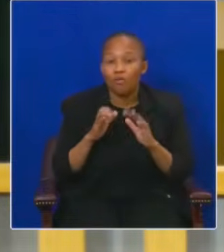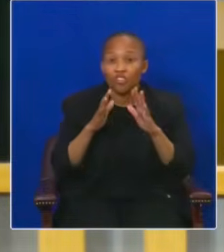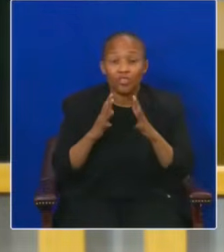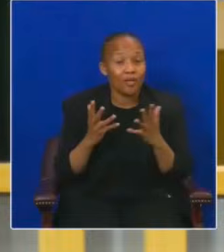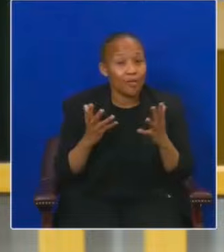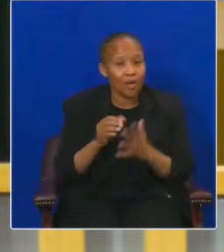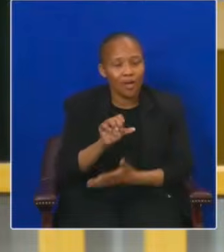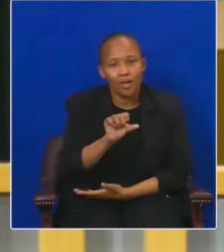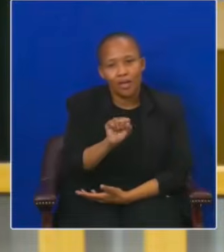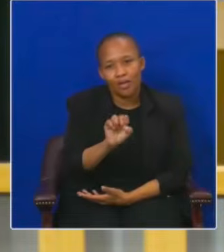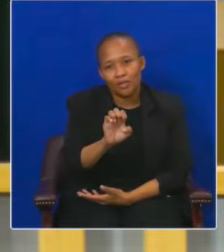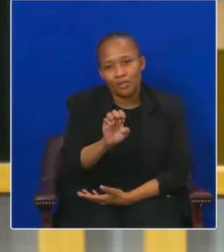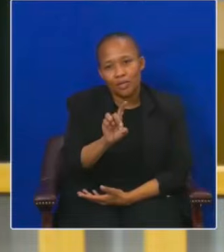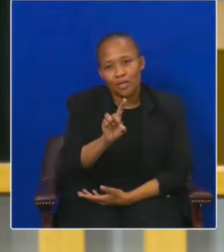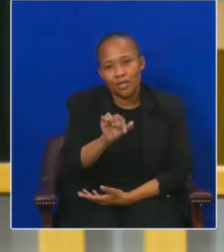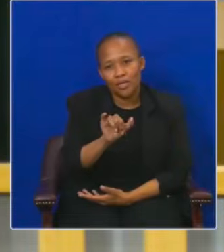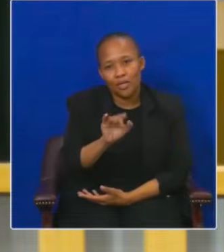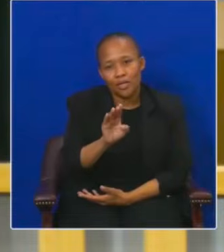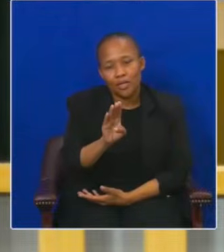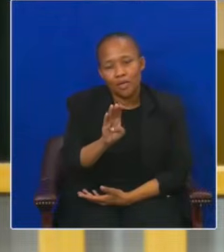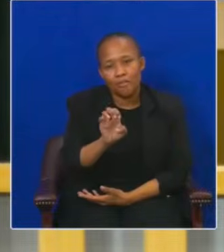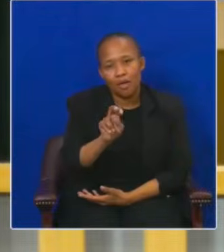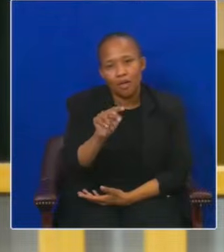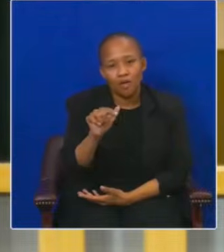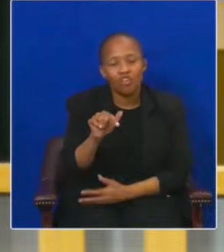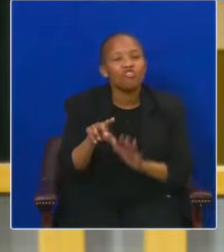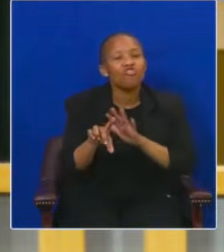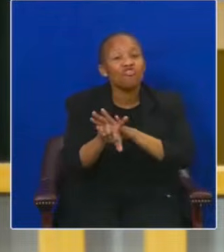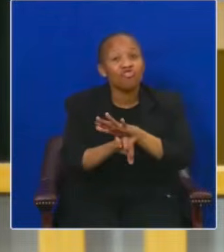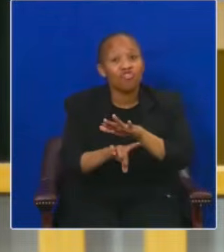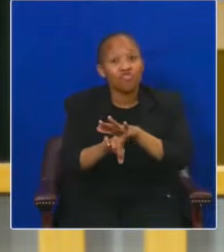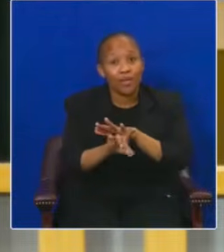and he used his rank